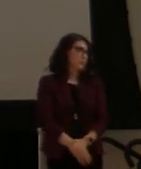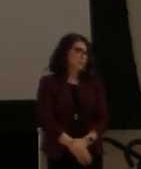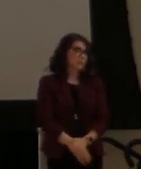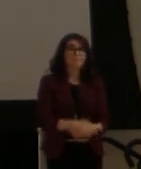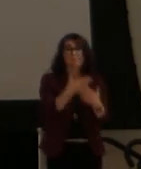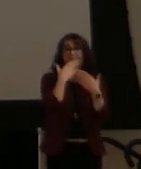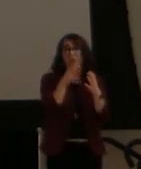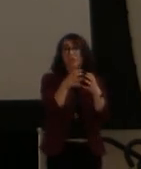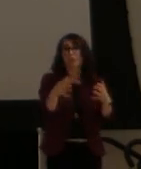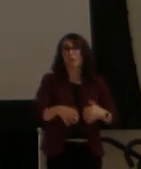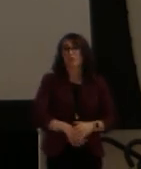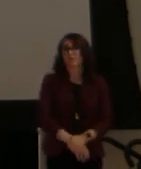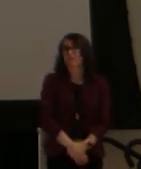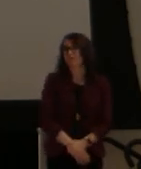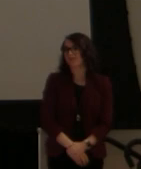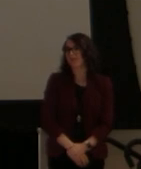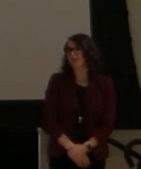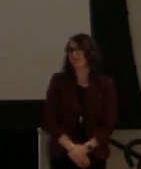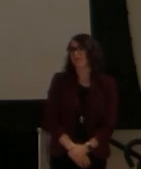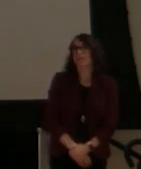Thank you very much.